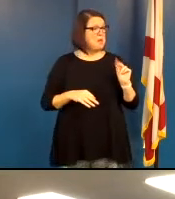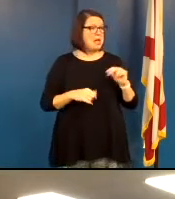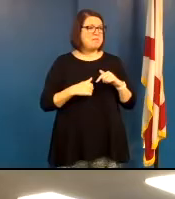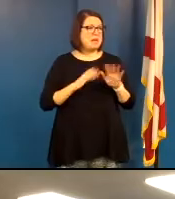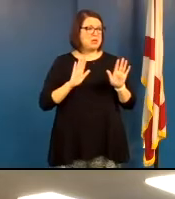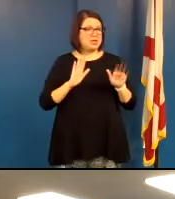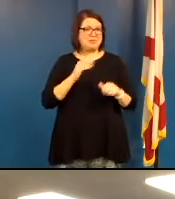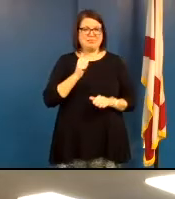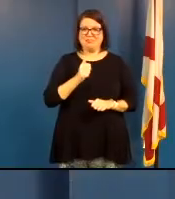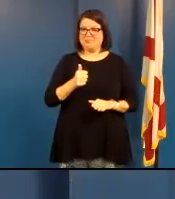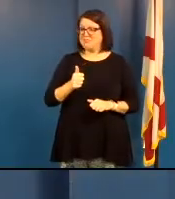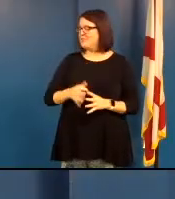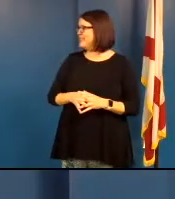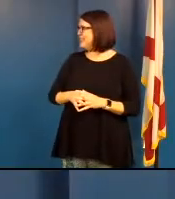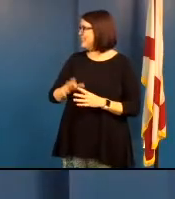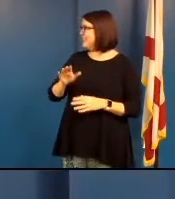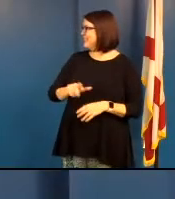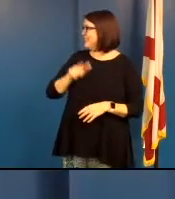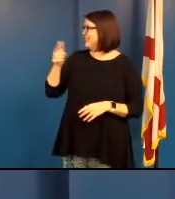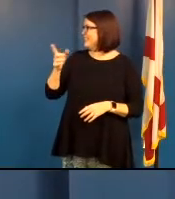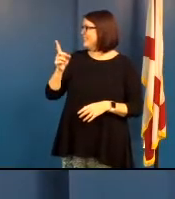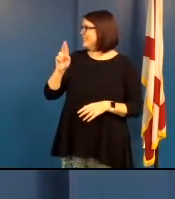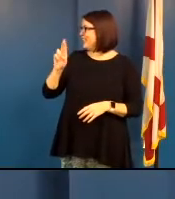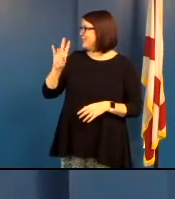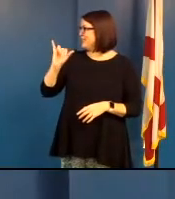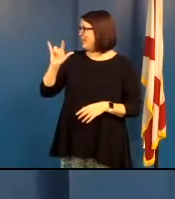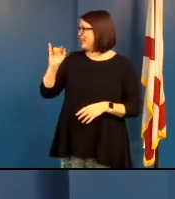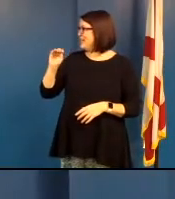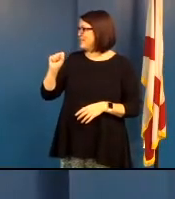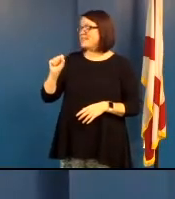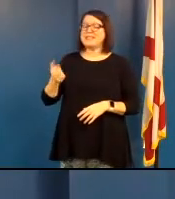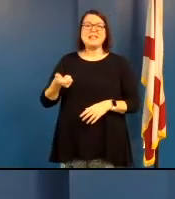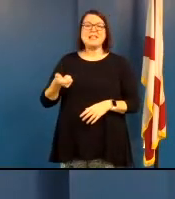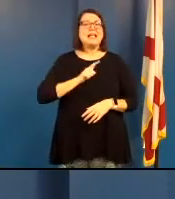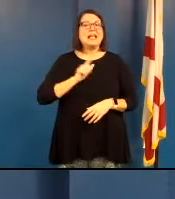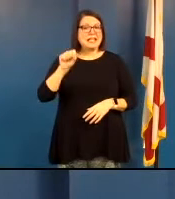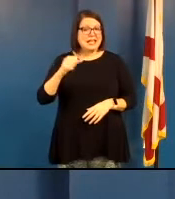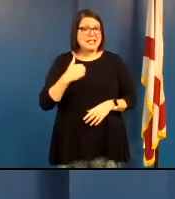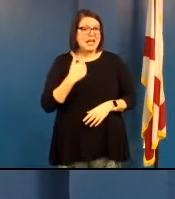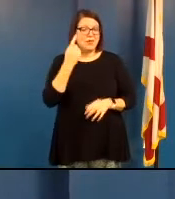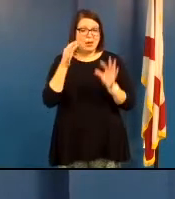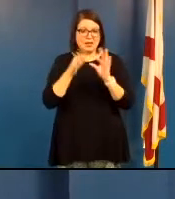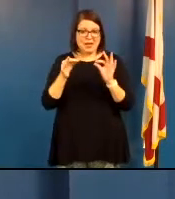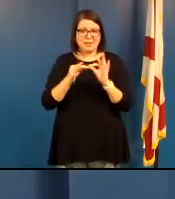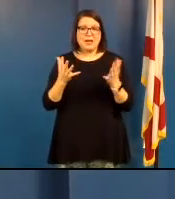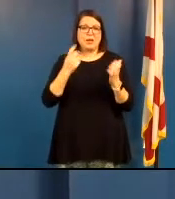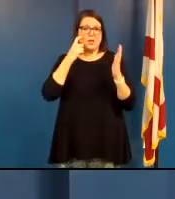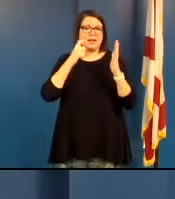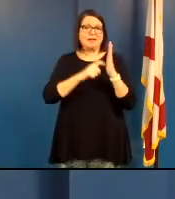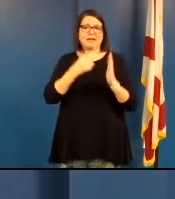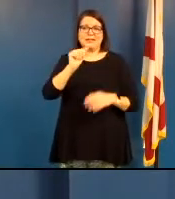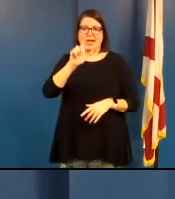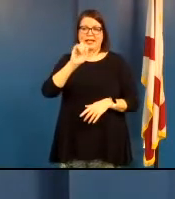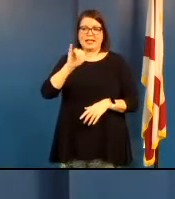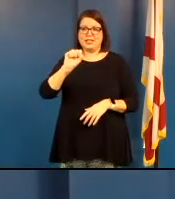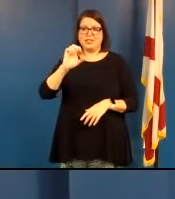you. Dr. Williams? Yes, I only have one comment. I want to recognize Katie Schultz and